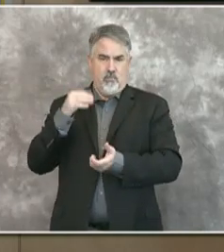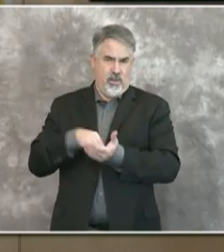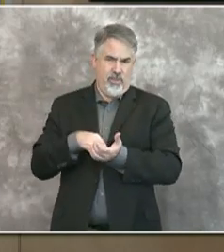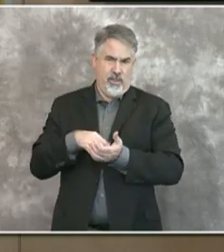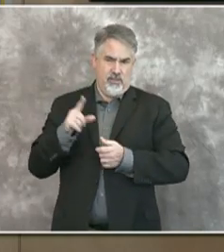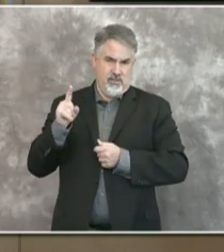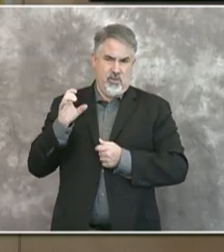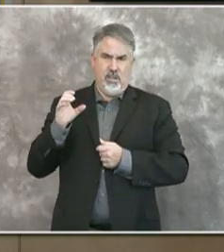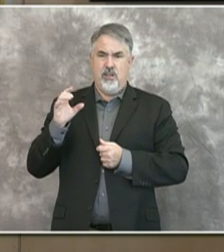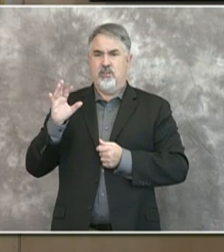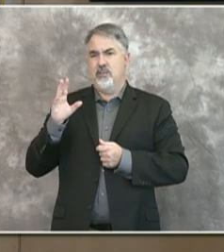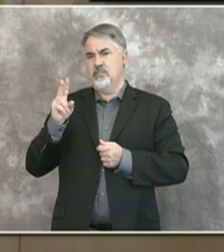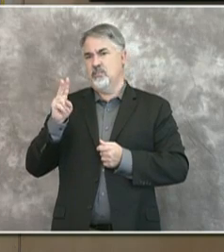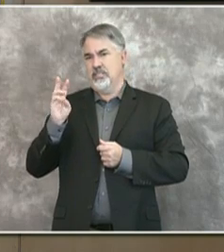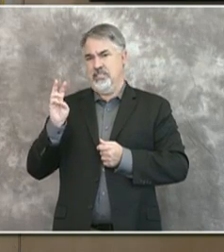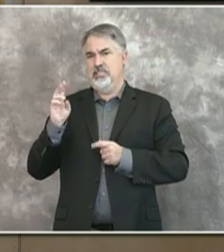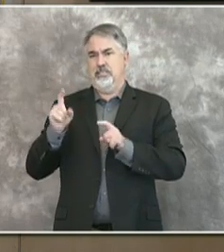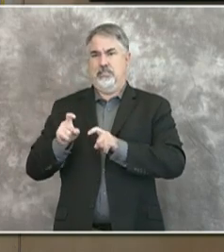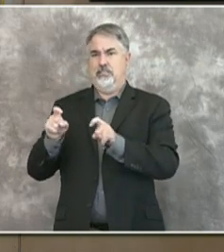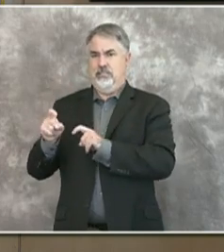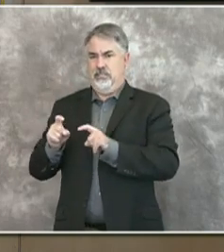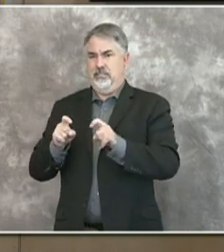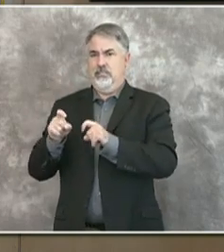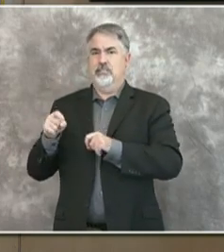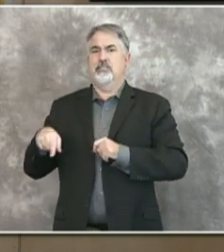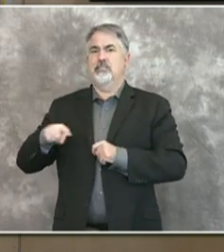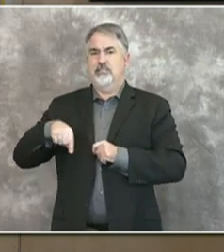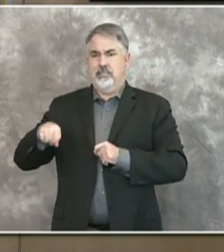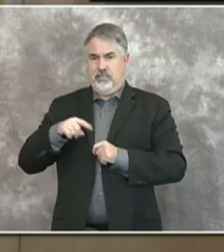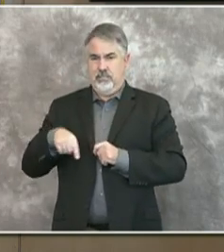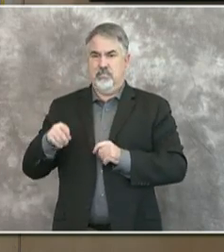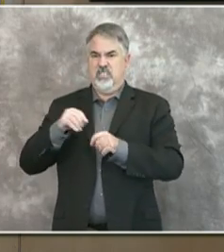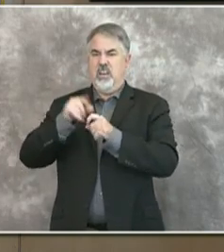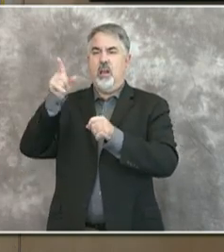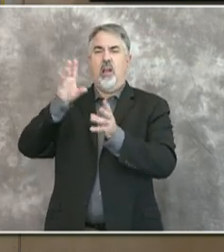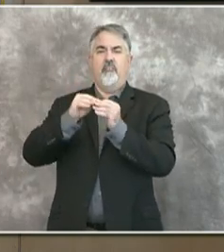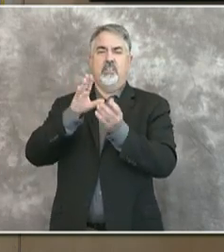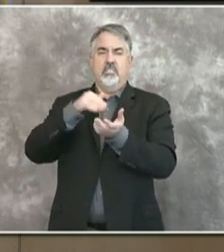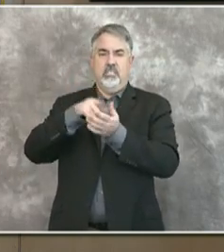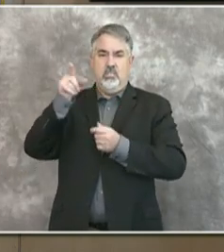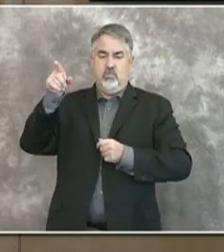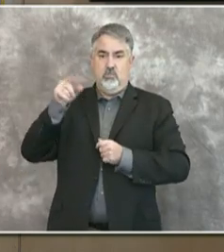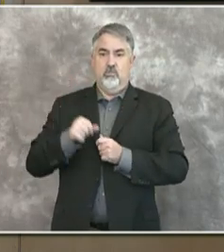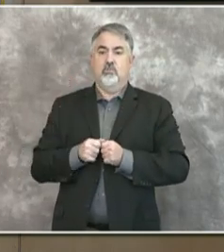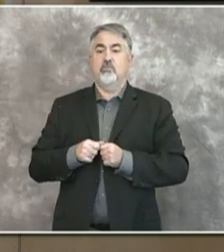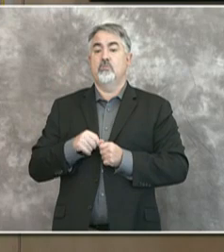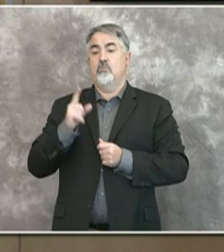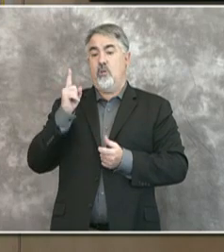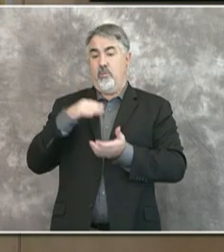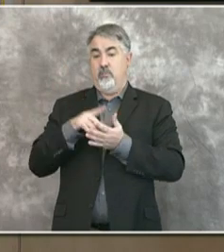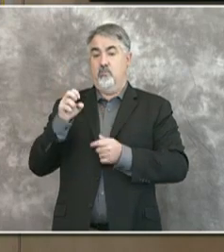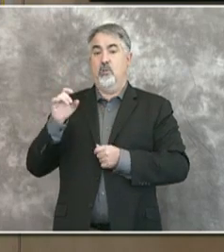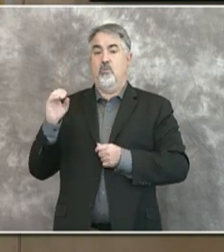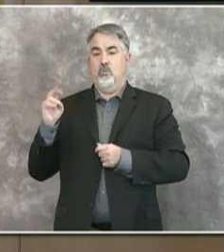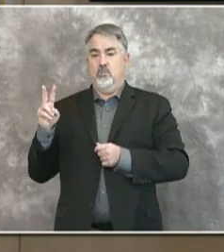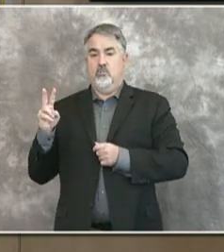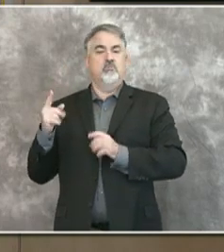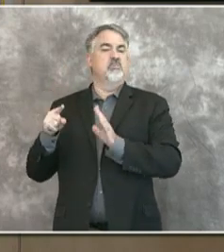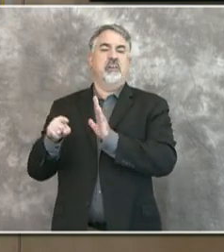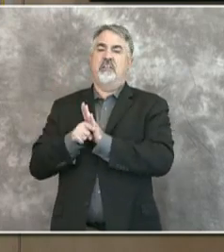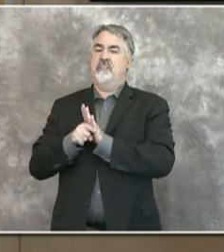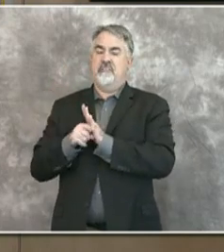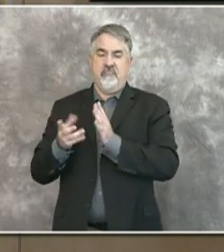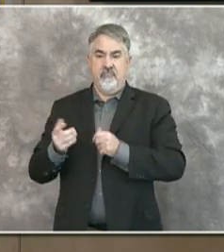1,126 tests given at the convention center. 1,102 have tested negative, still only